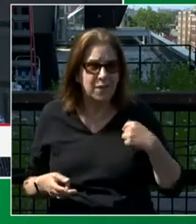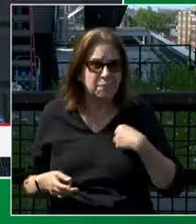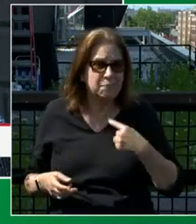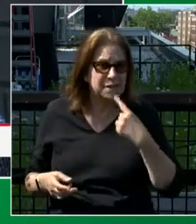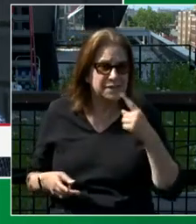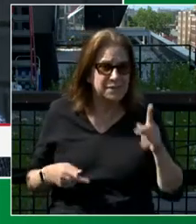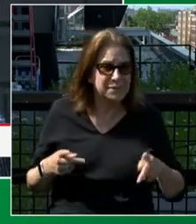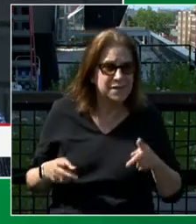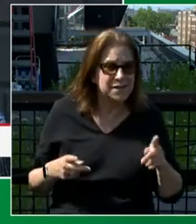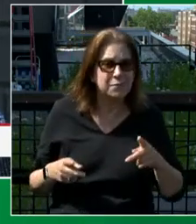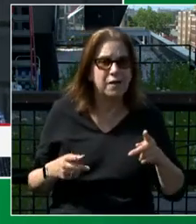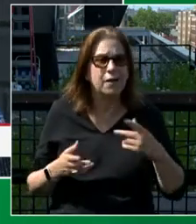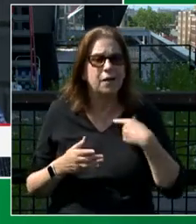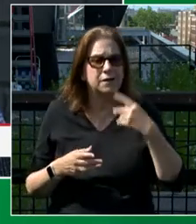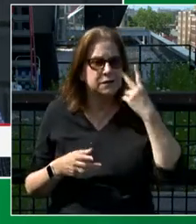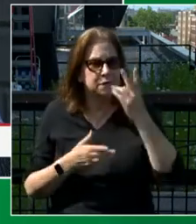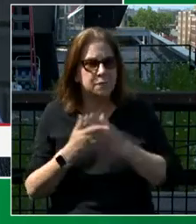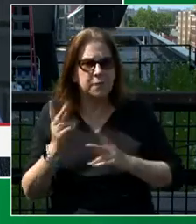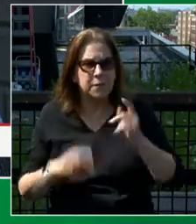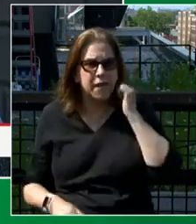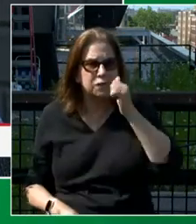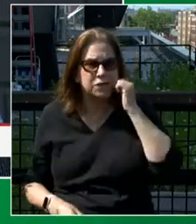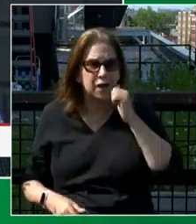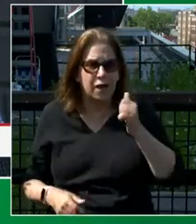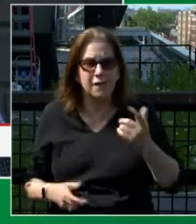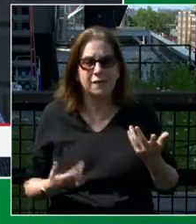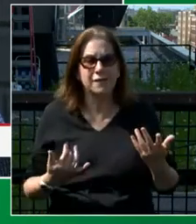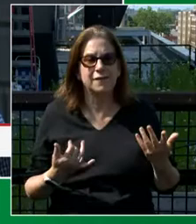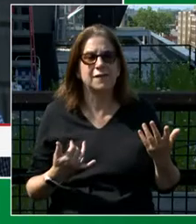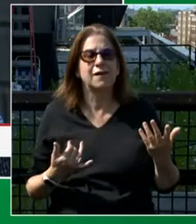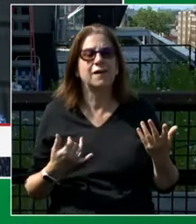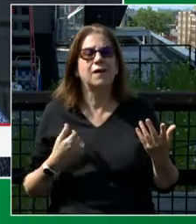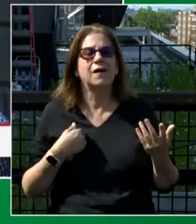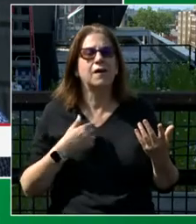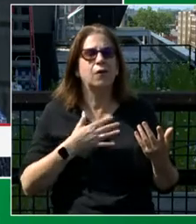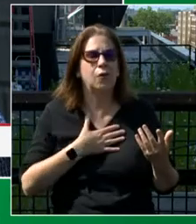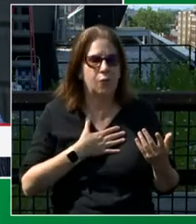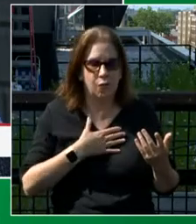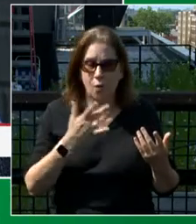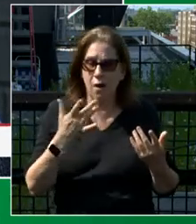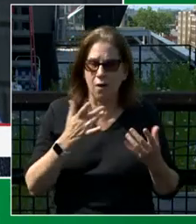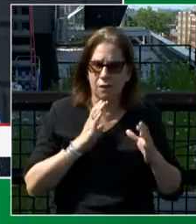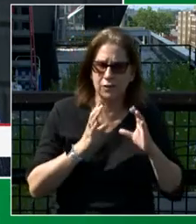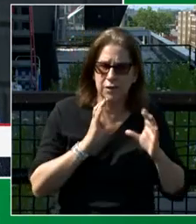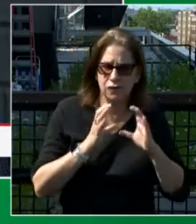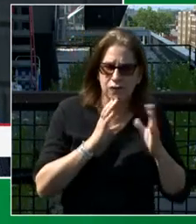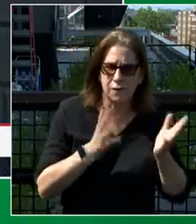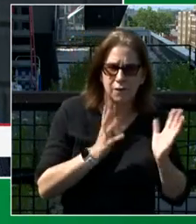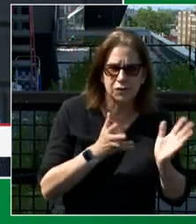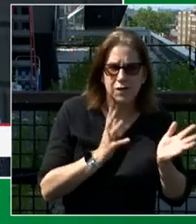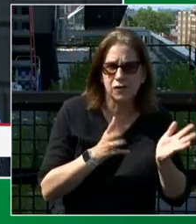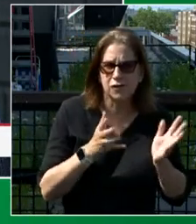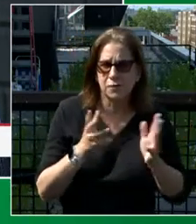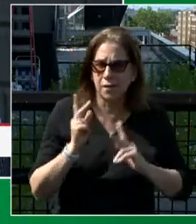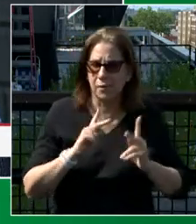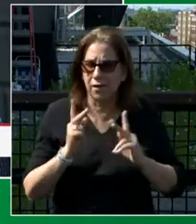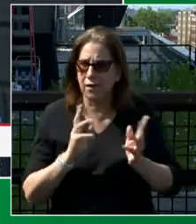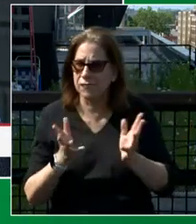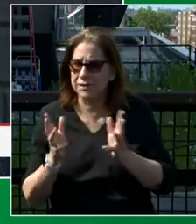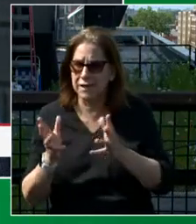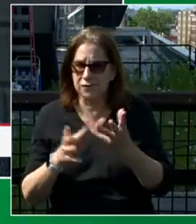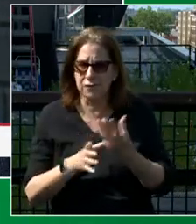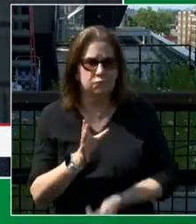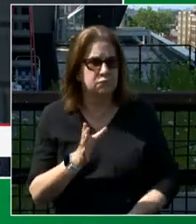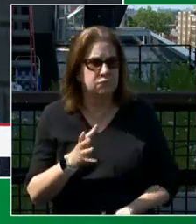their lunch, kind of those conversations that I think we've all been kind of forgotten how much we missed those from a couple years ago. We're really excited to see those